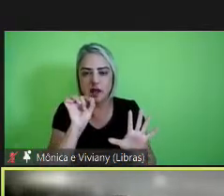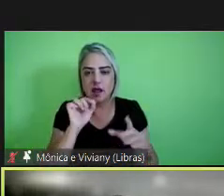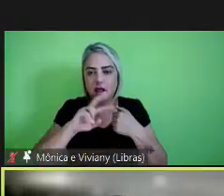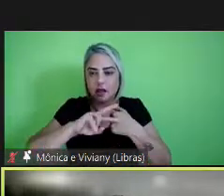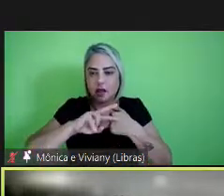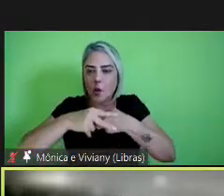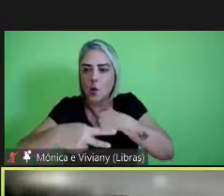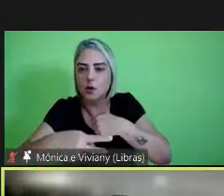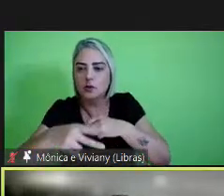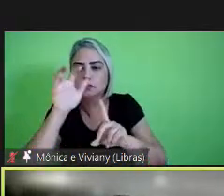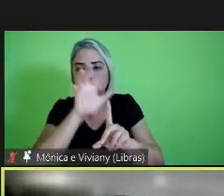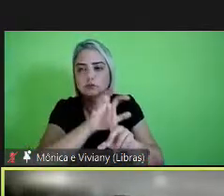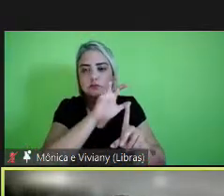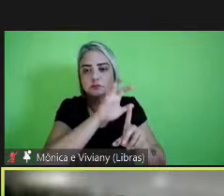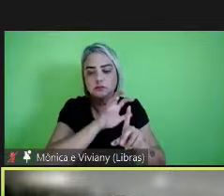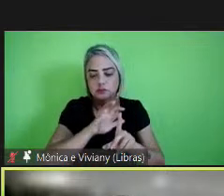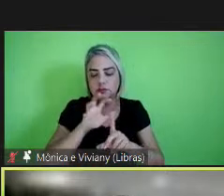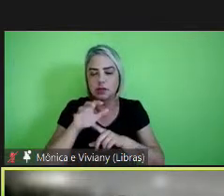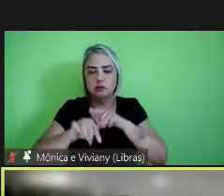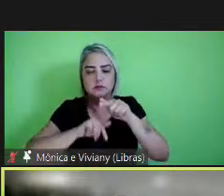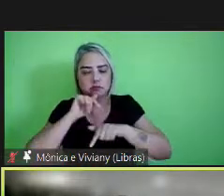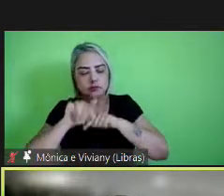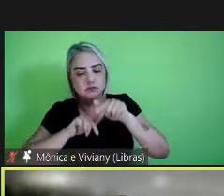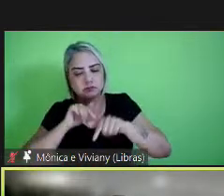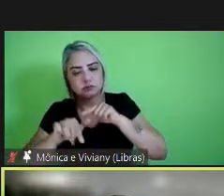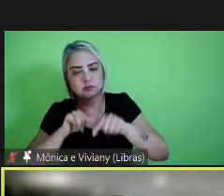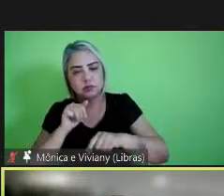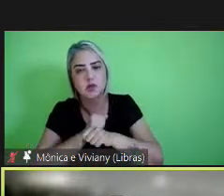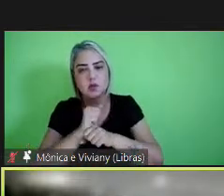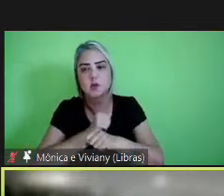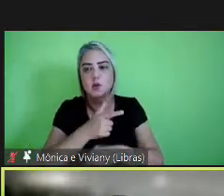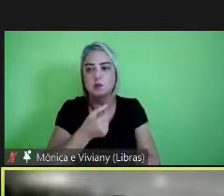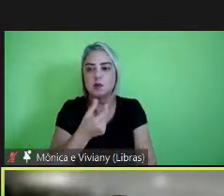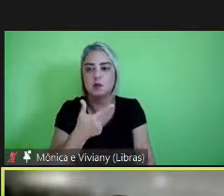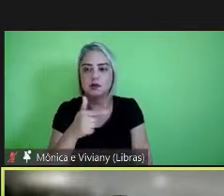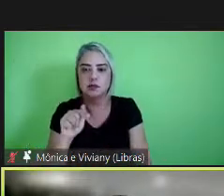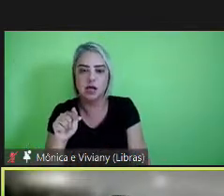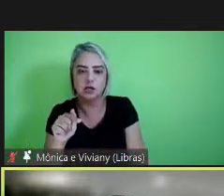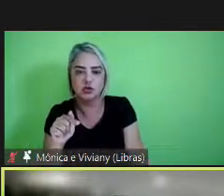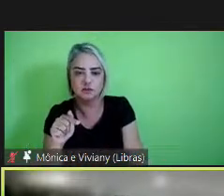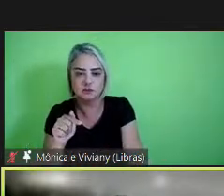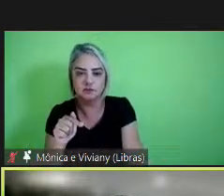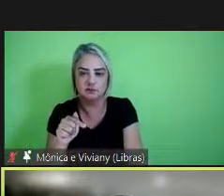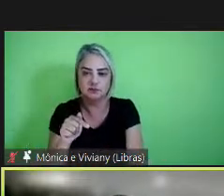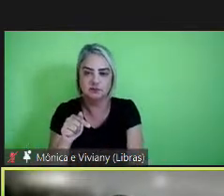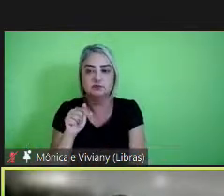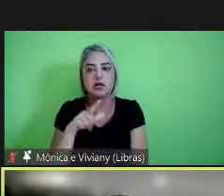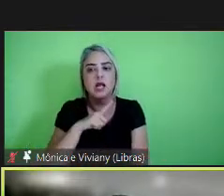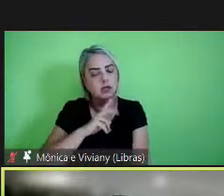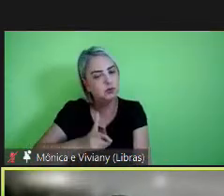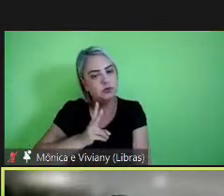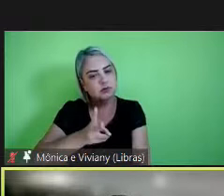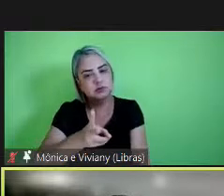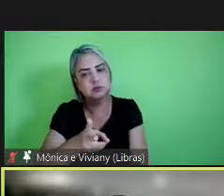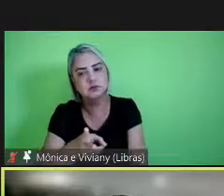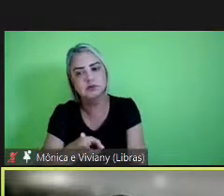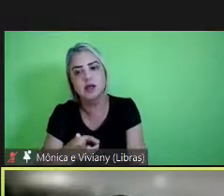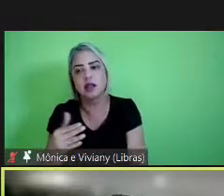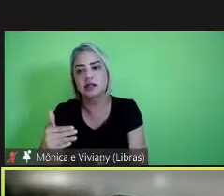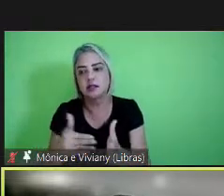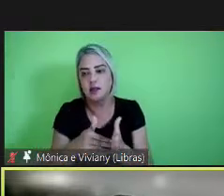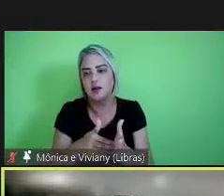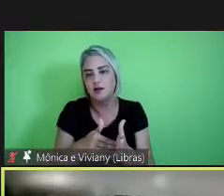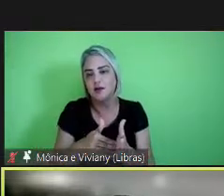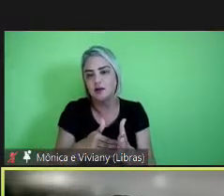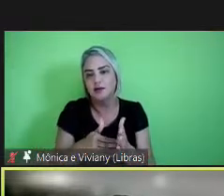was work done back in 2007, and it's still lasted this long in terms of providing us with